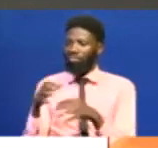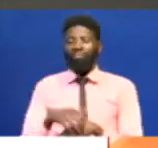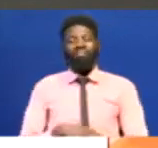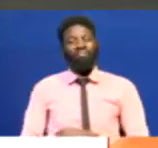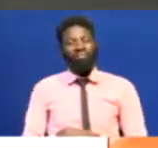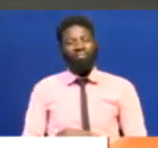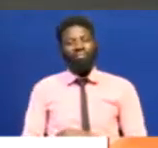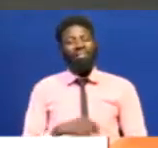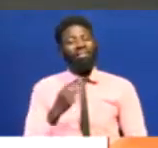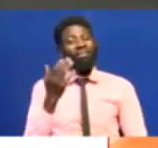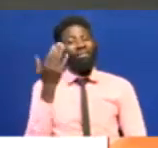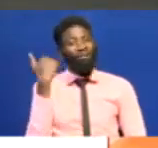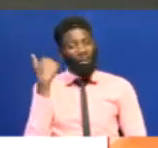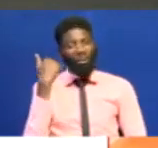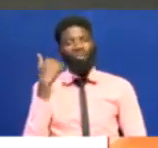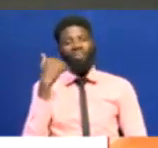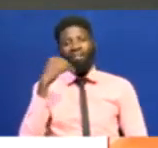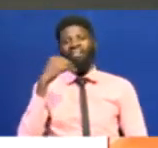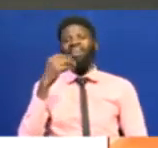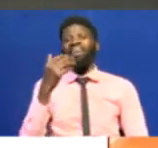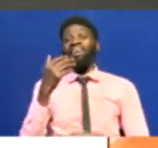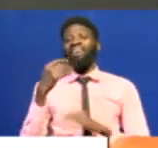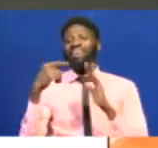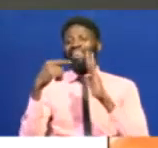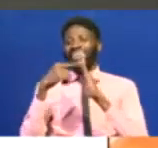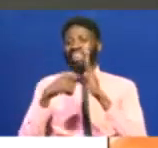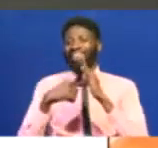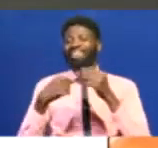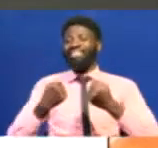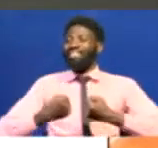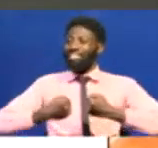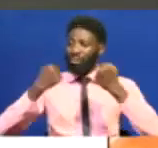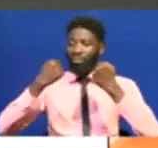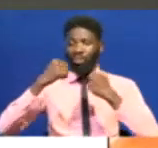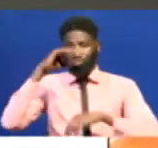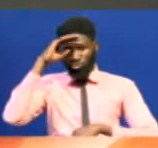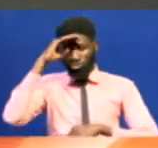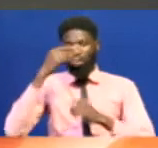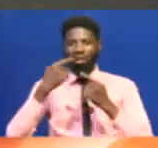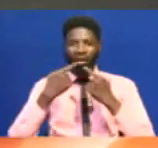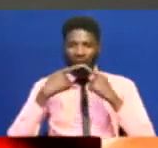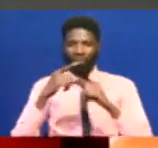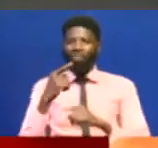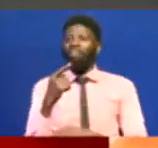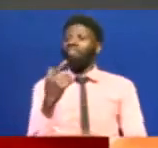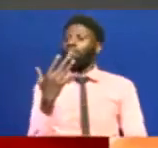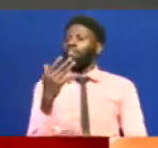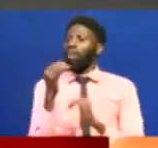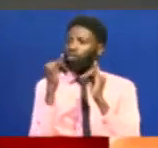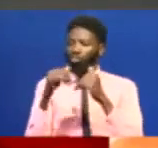Former league champions Tusker FC have announced the signing of 5 new players ahead of the